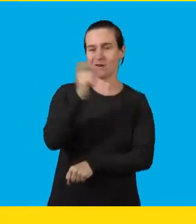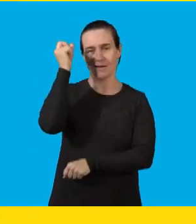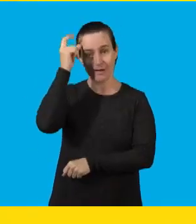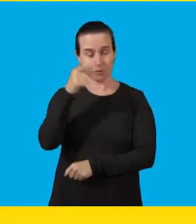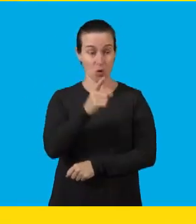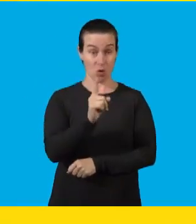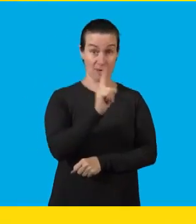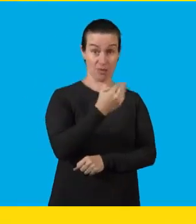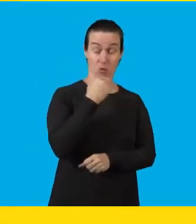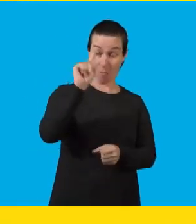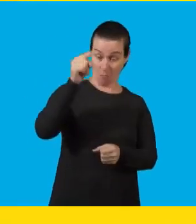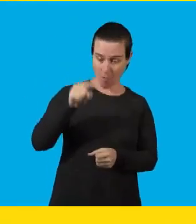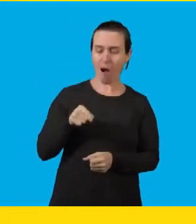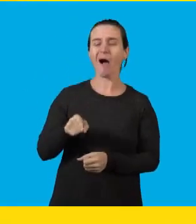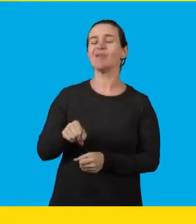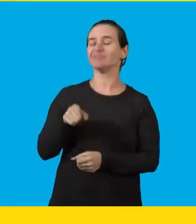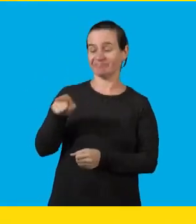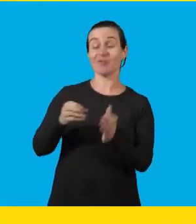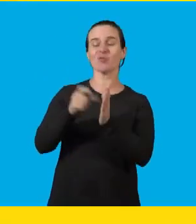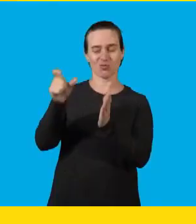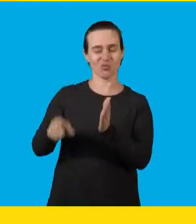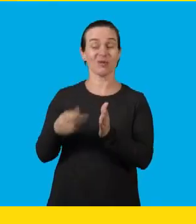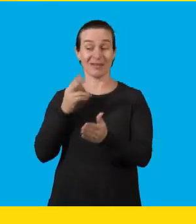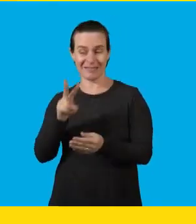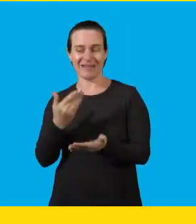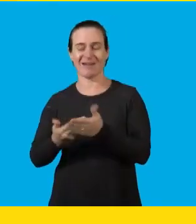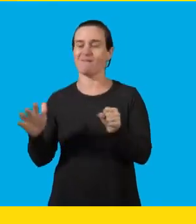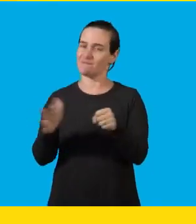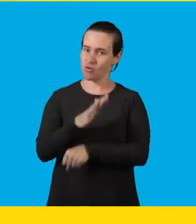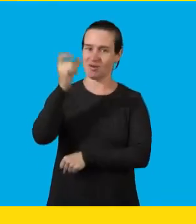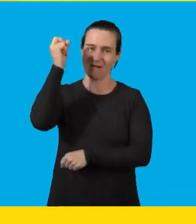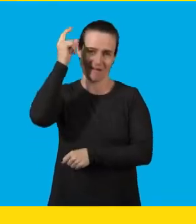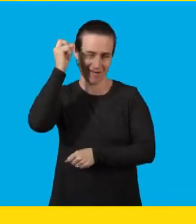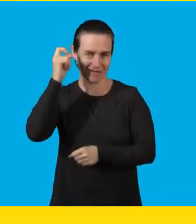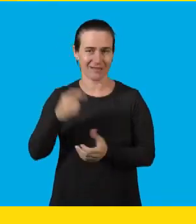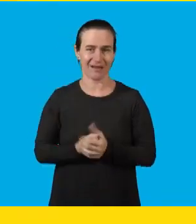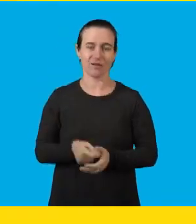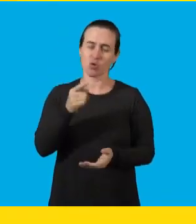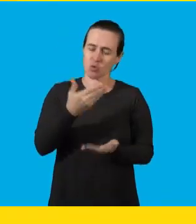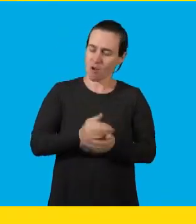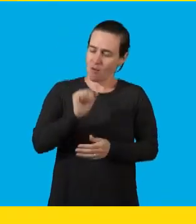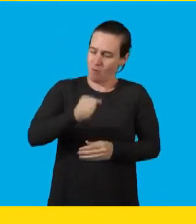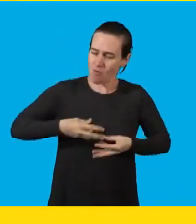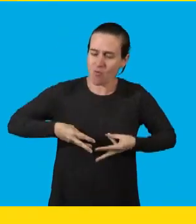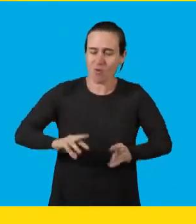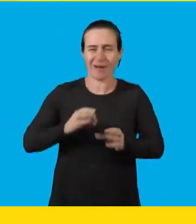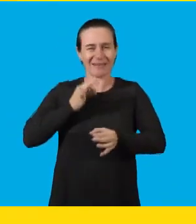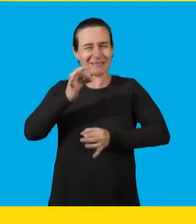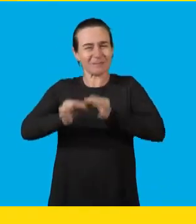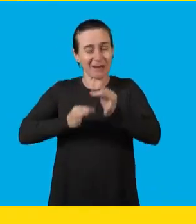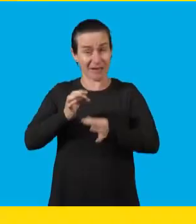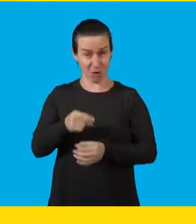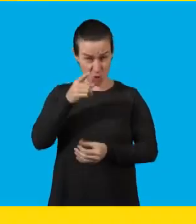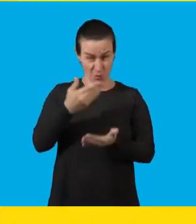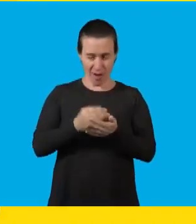reader or the marker that you understand these concepts and you are able to define them in your own